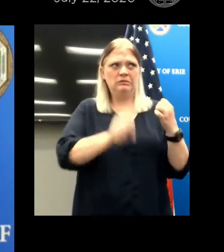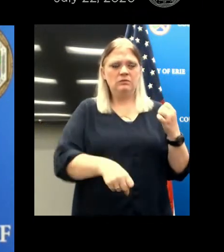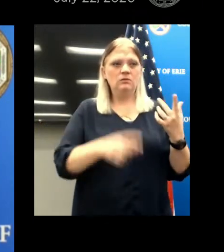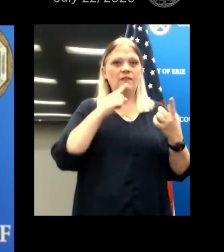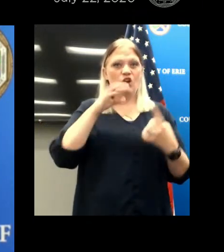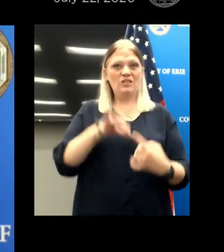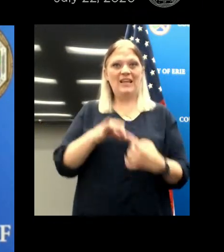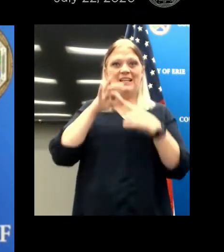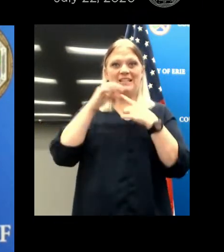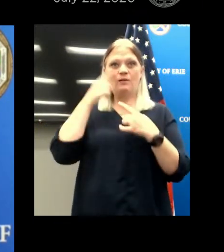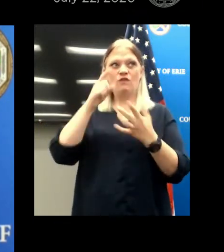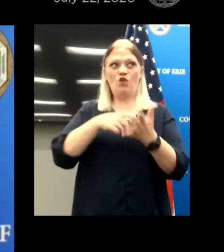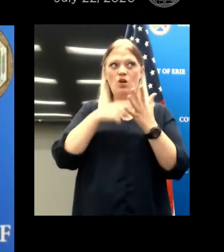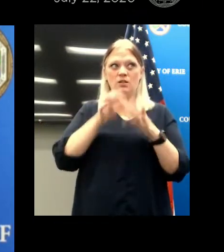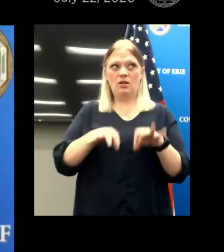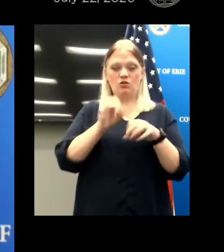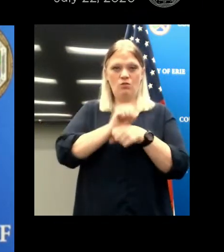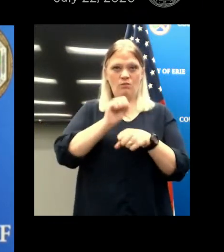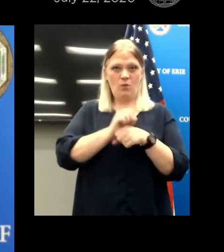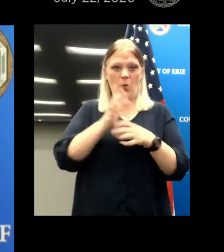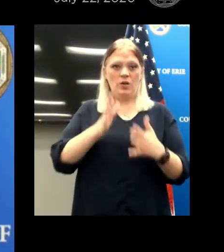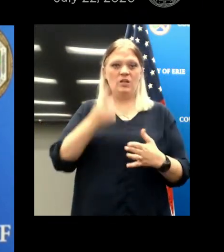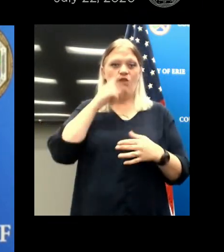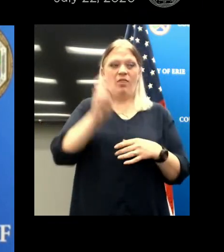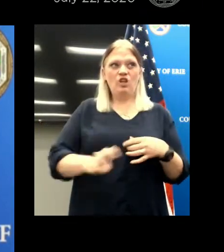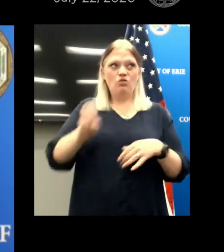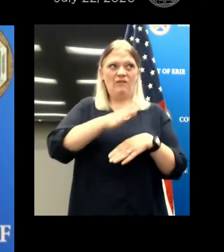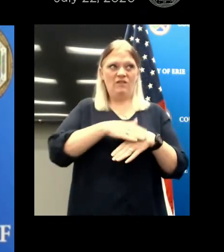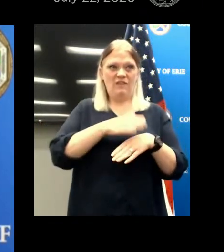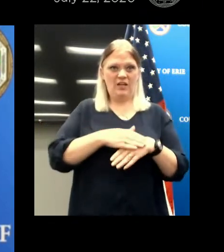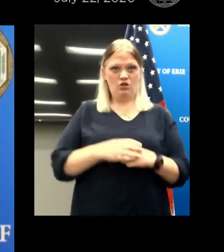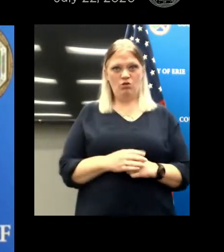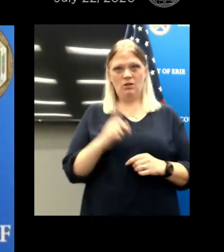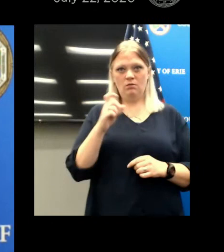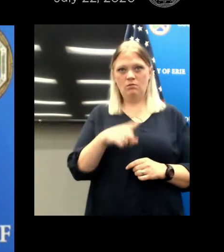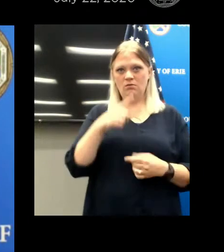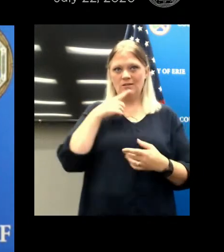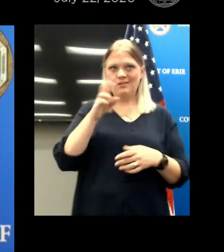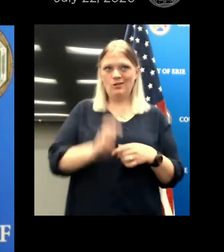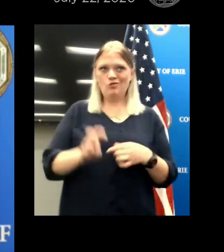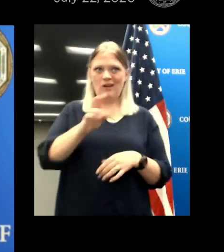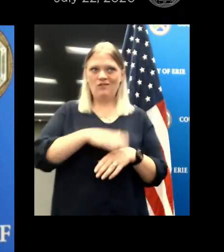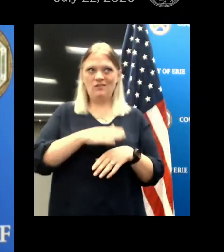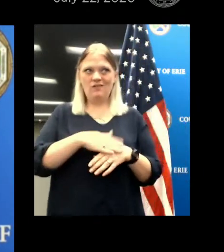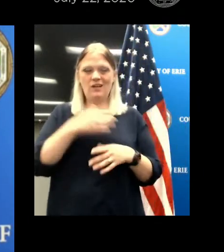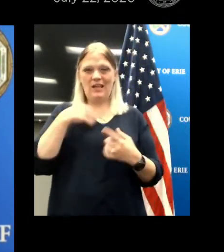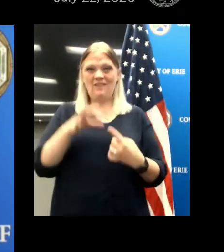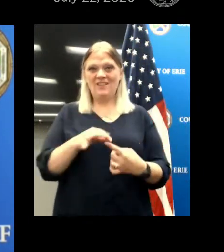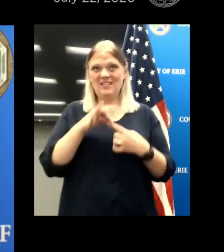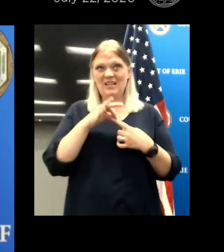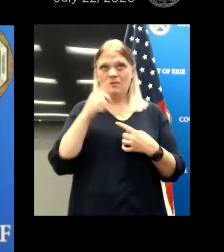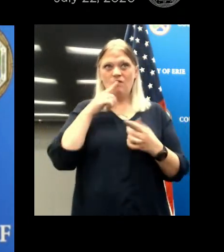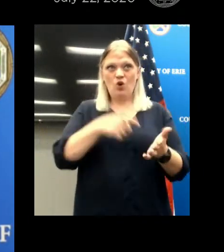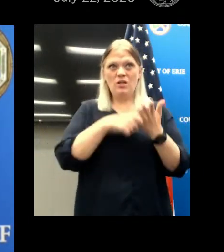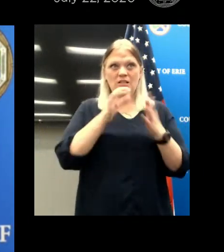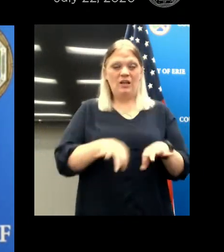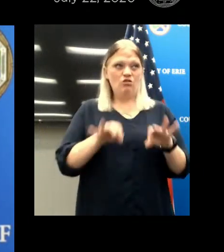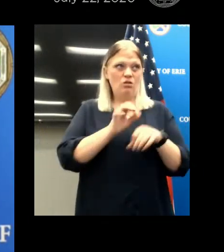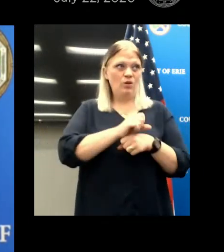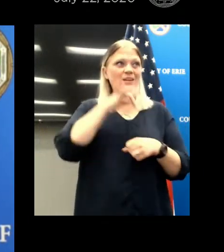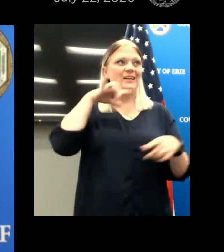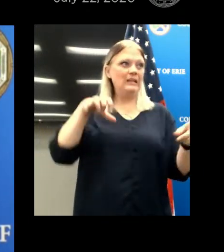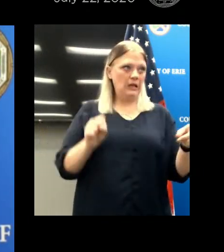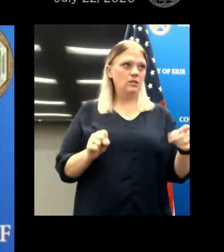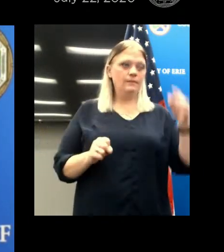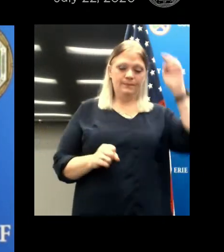for essential employees with regards to the travel advisory. The question was, does this travel advisory have an exemption for essential employees? And the answer is